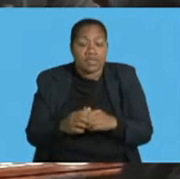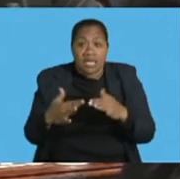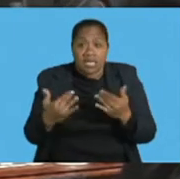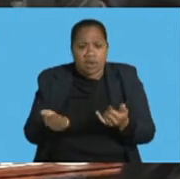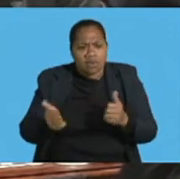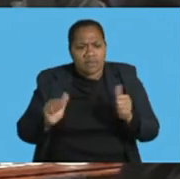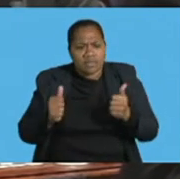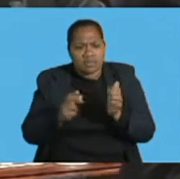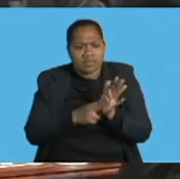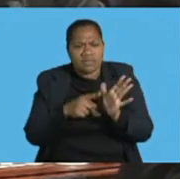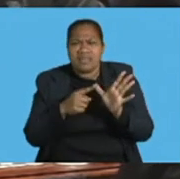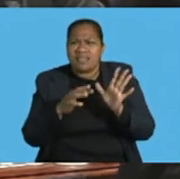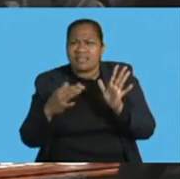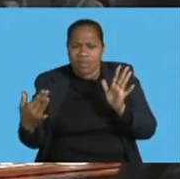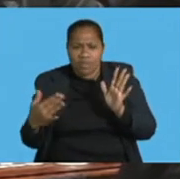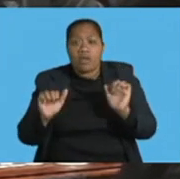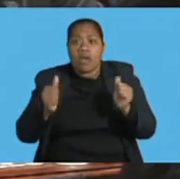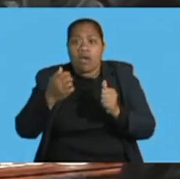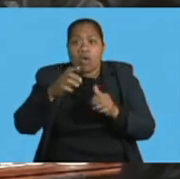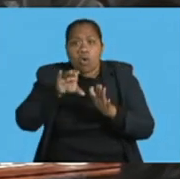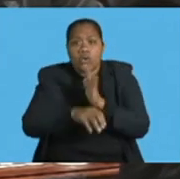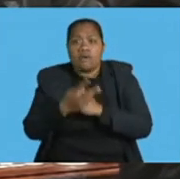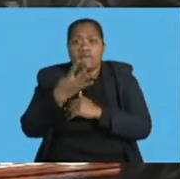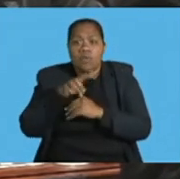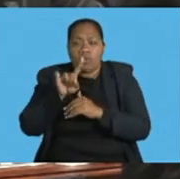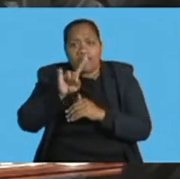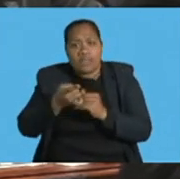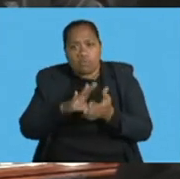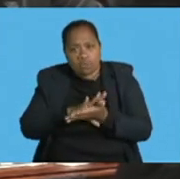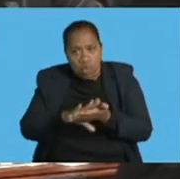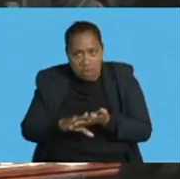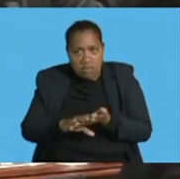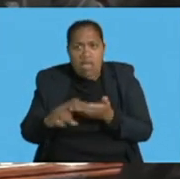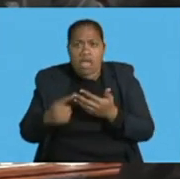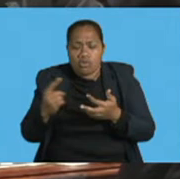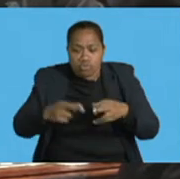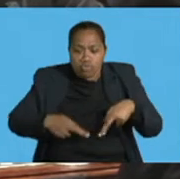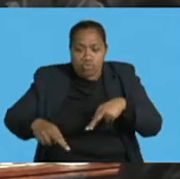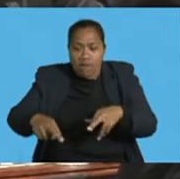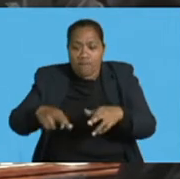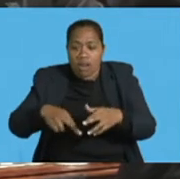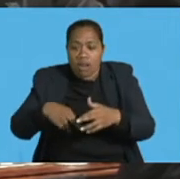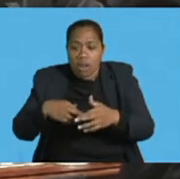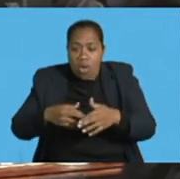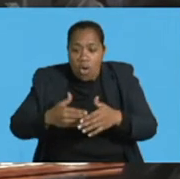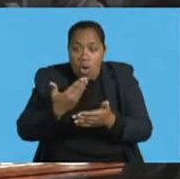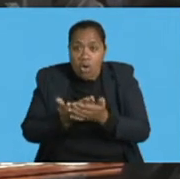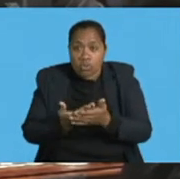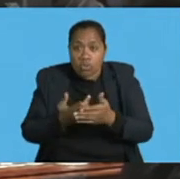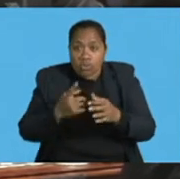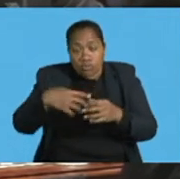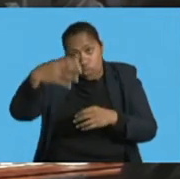of $431,000. Those who have travel along the Kings Road, you have seen the